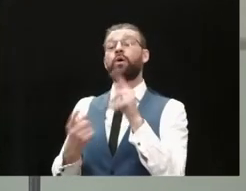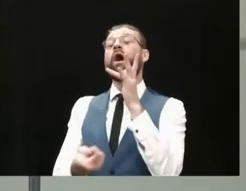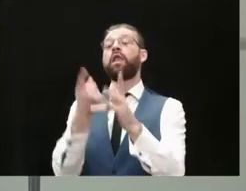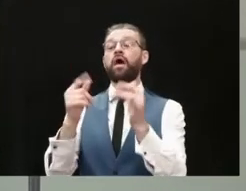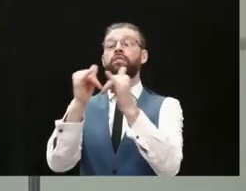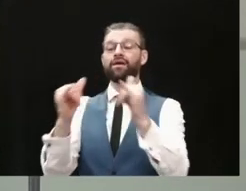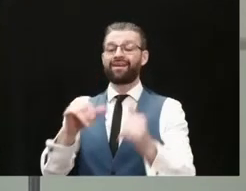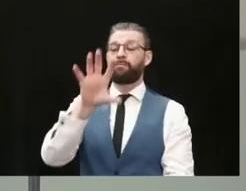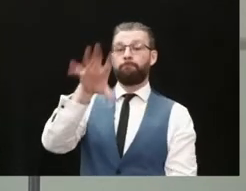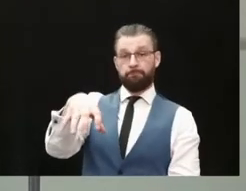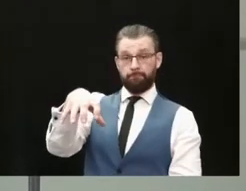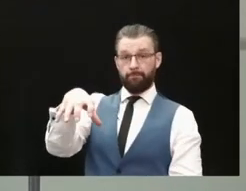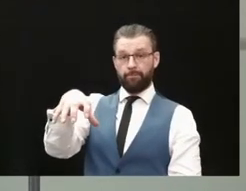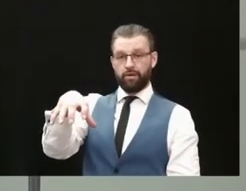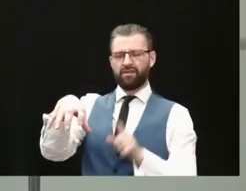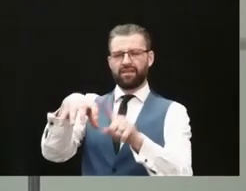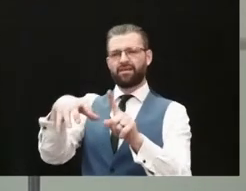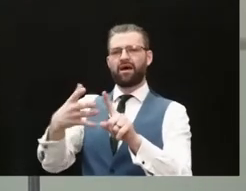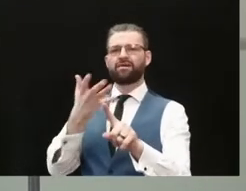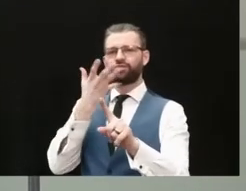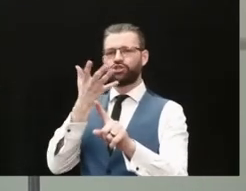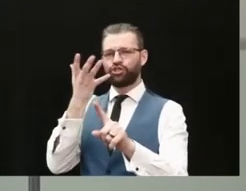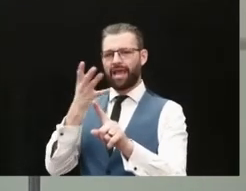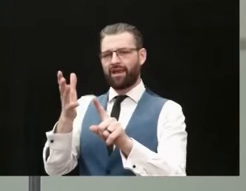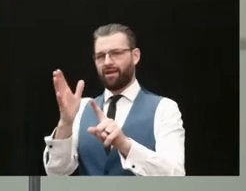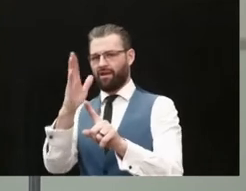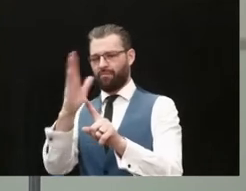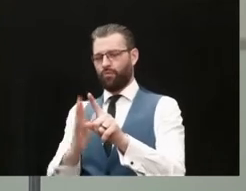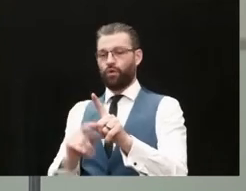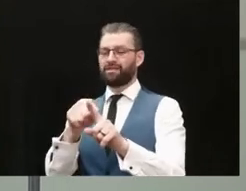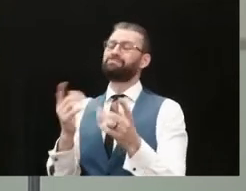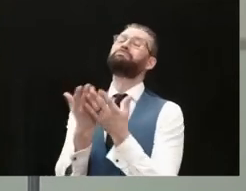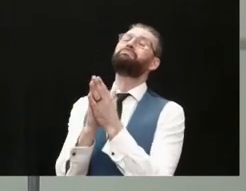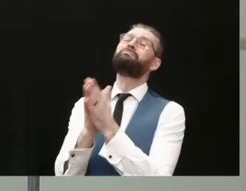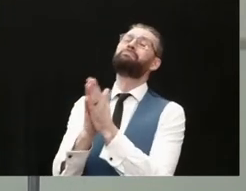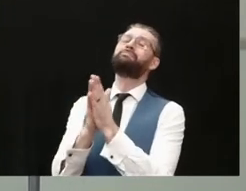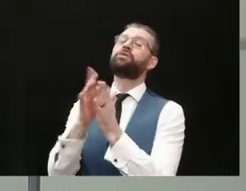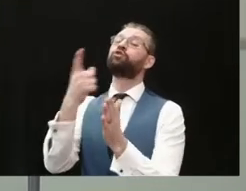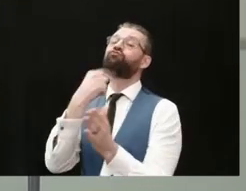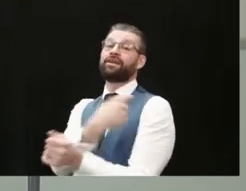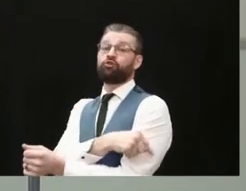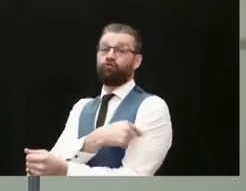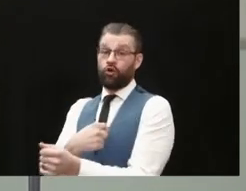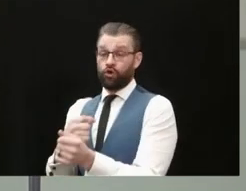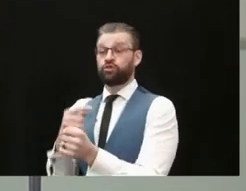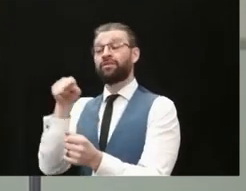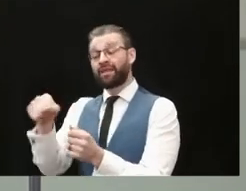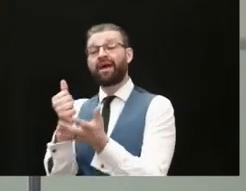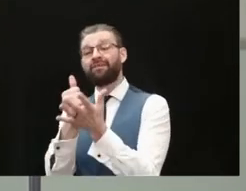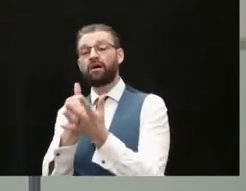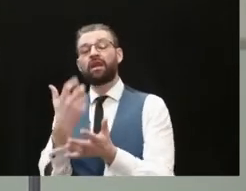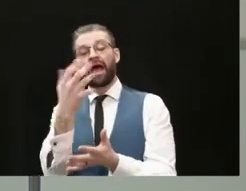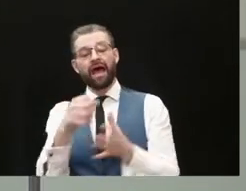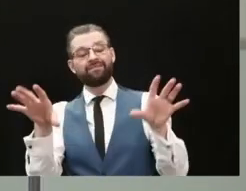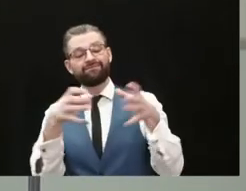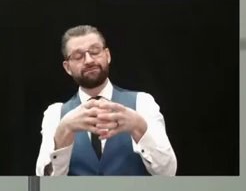place called Falkenau on the Czech-German borders, with my mother still pleading with the Red Cross, and they then suggested there was an ambulance with some